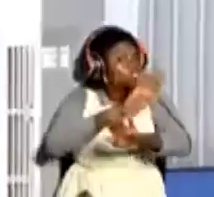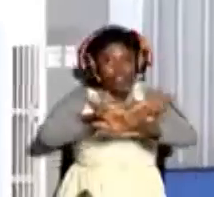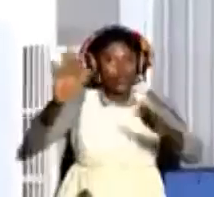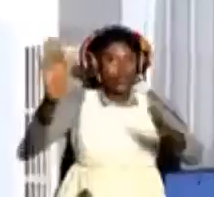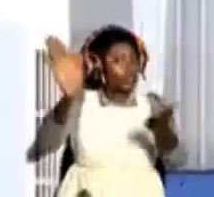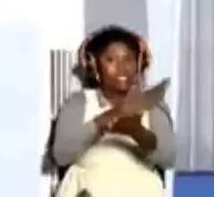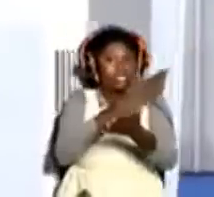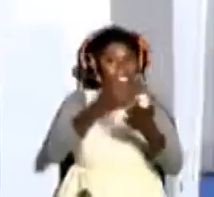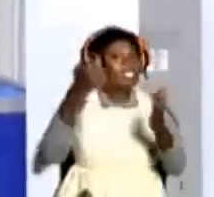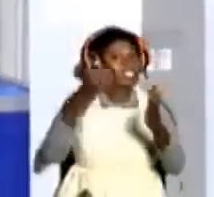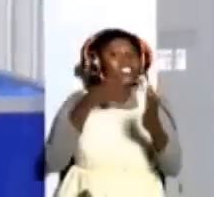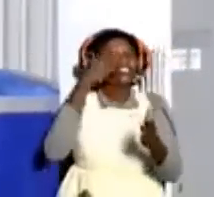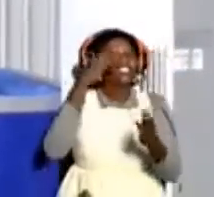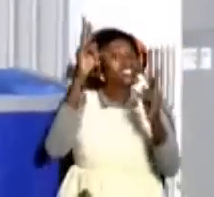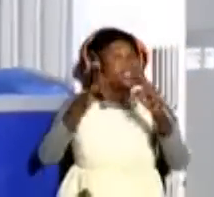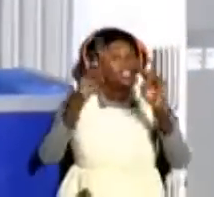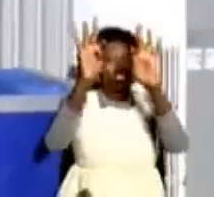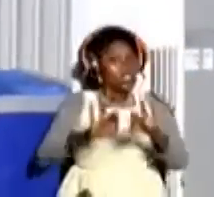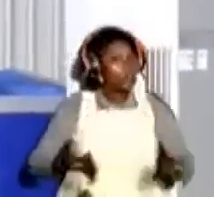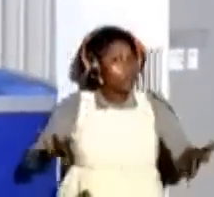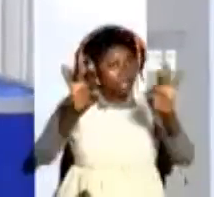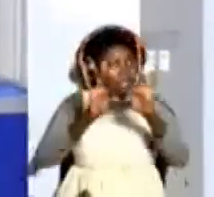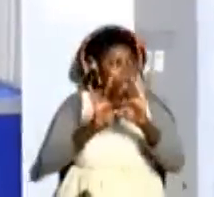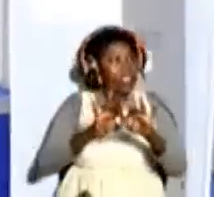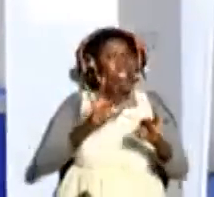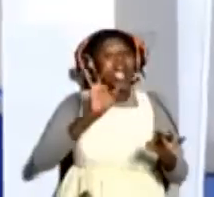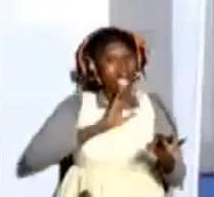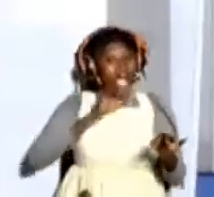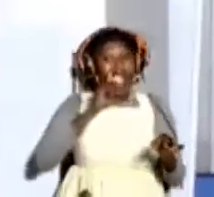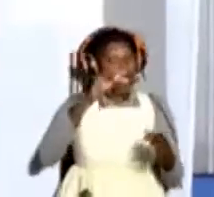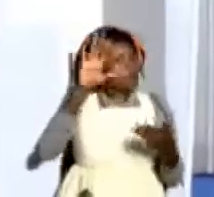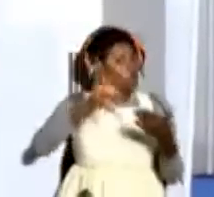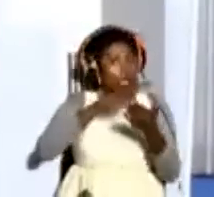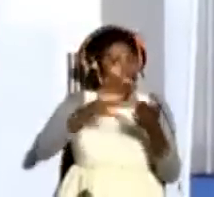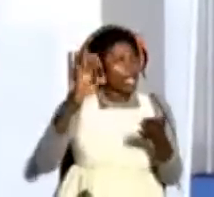This is important. You know, I've been a choir before.